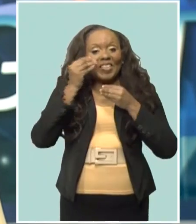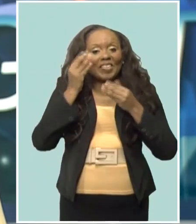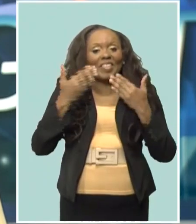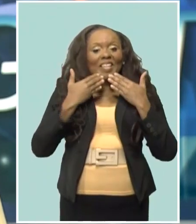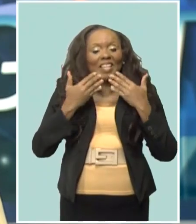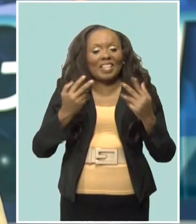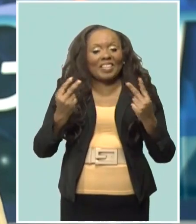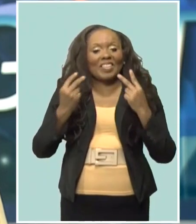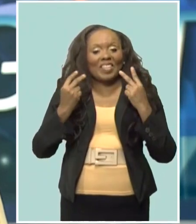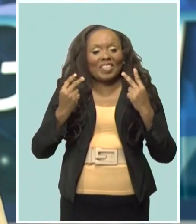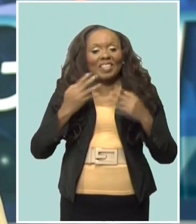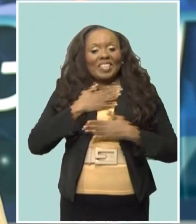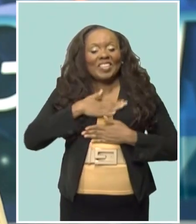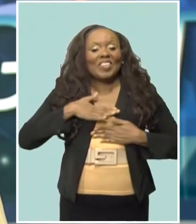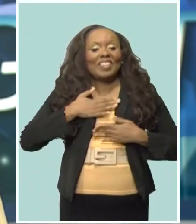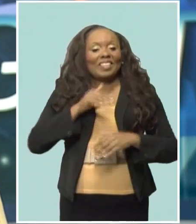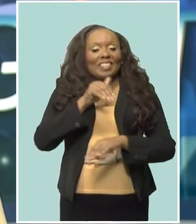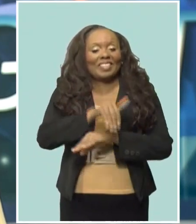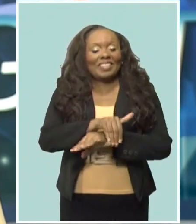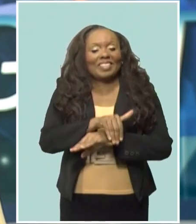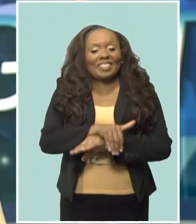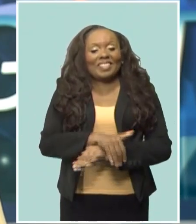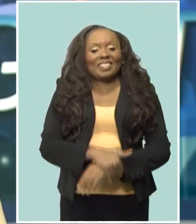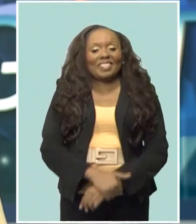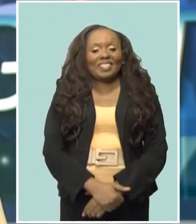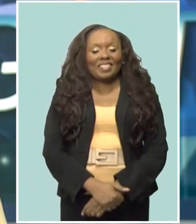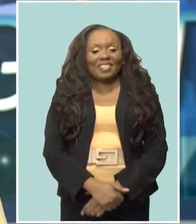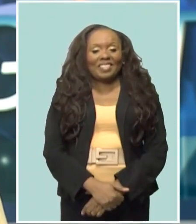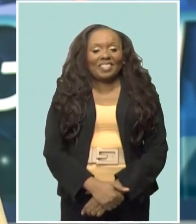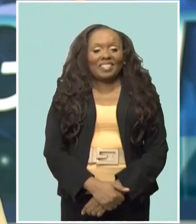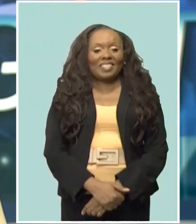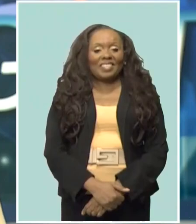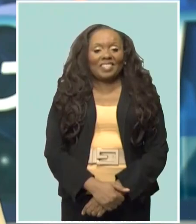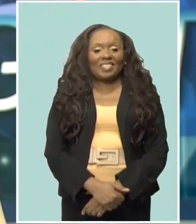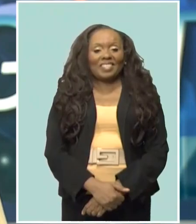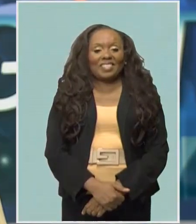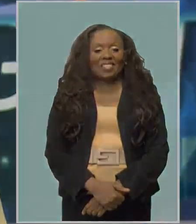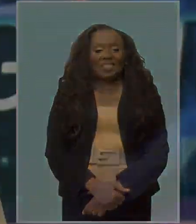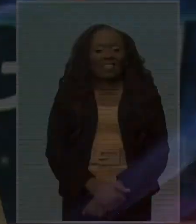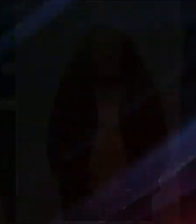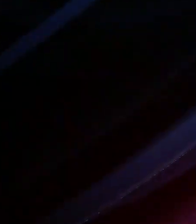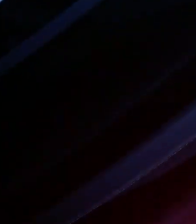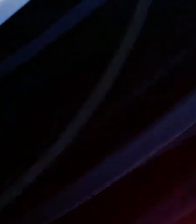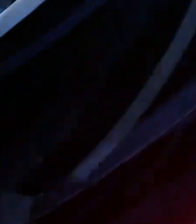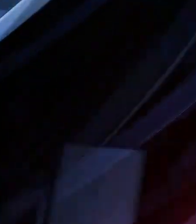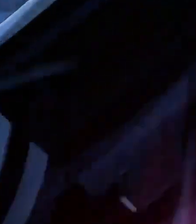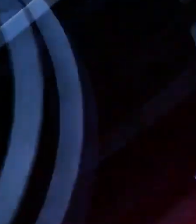Thanks so much for viewing. Do enjoy the rest of your evening.